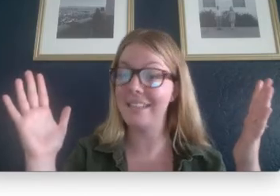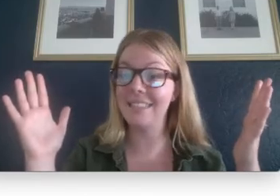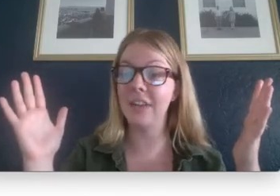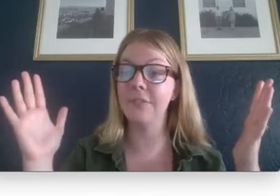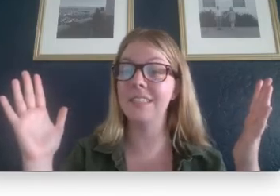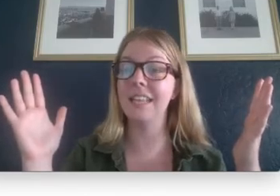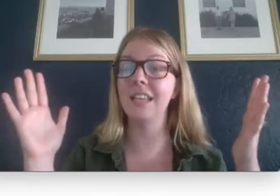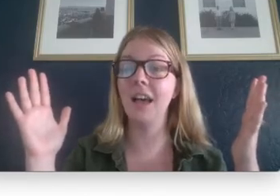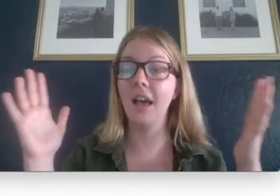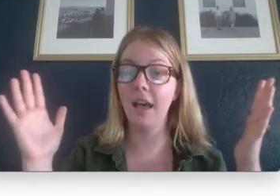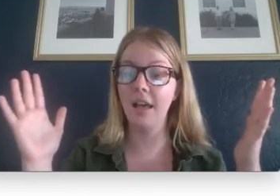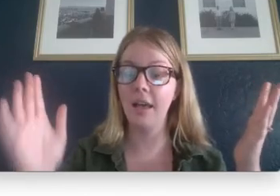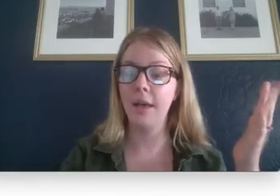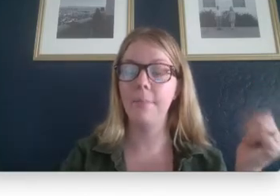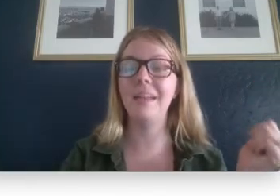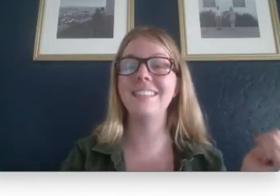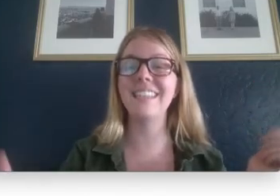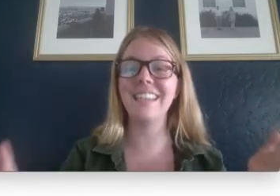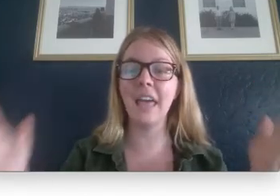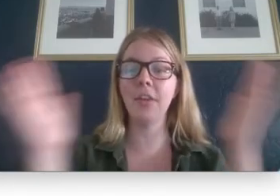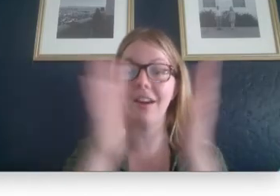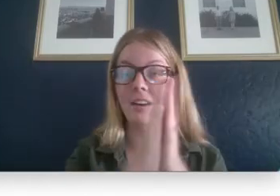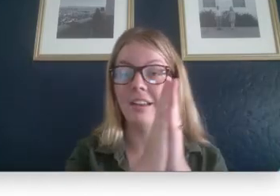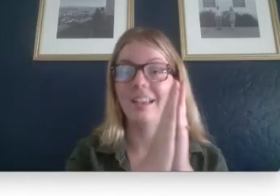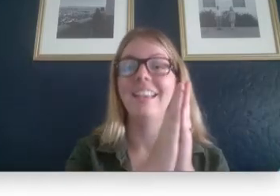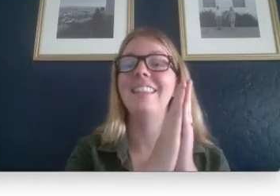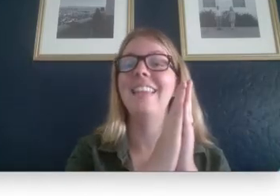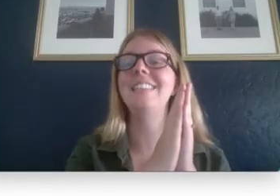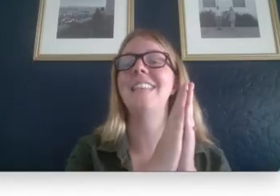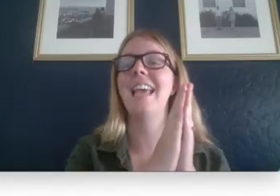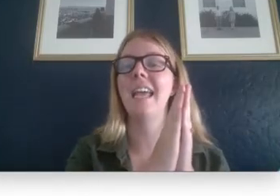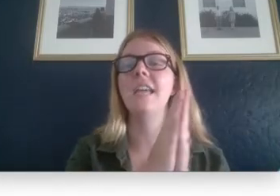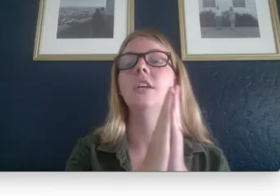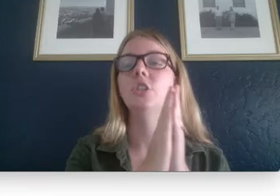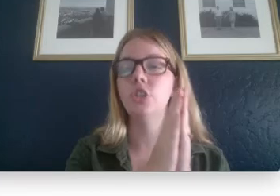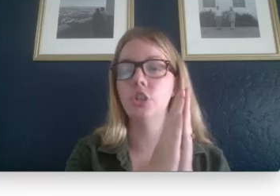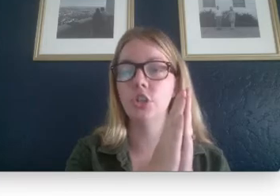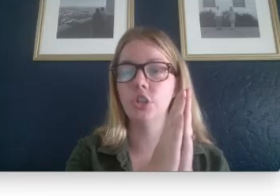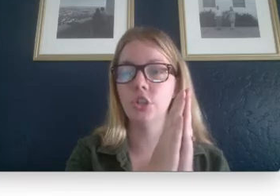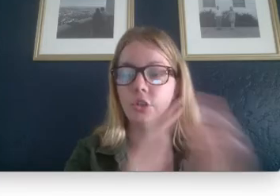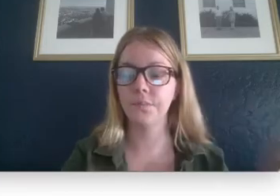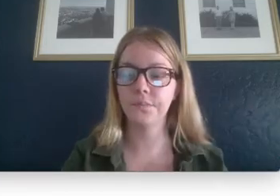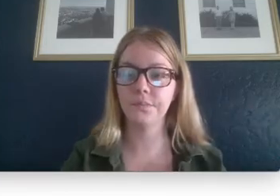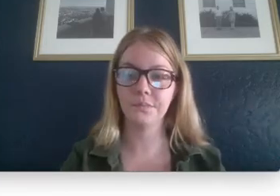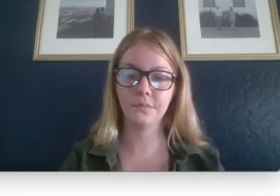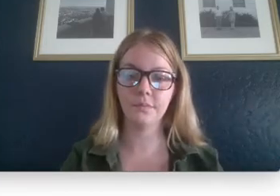by itself says h, but together they say sh.